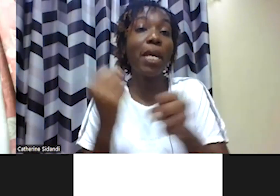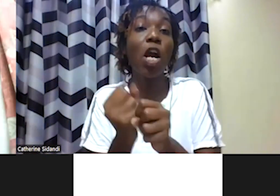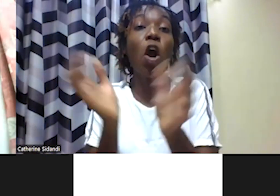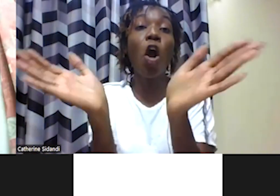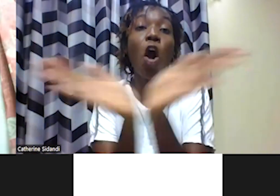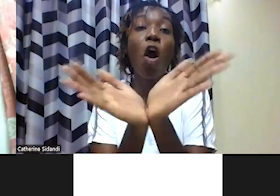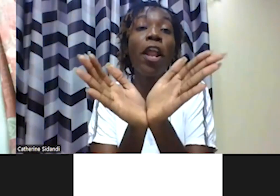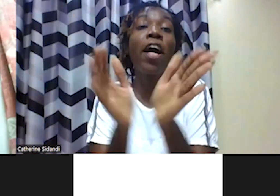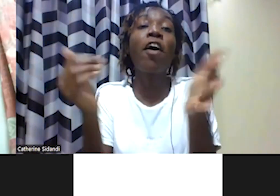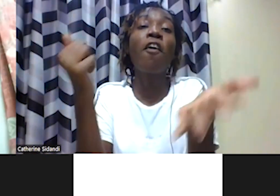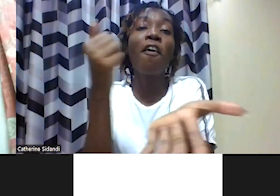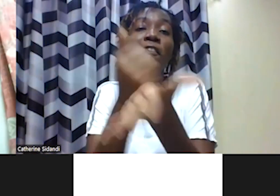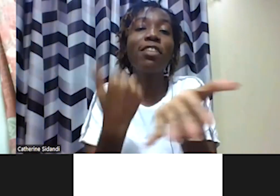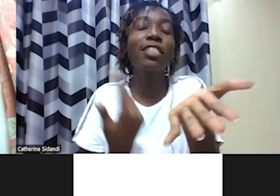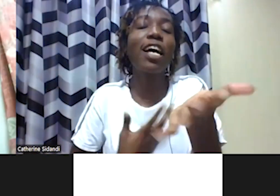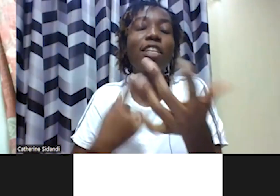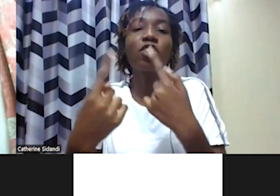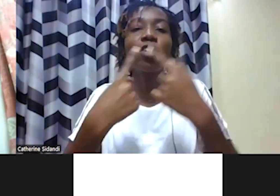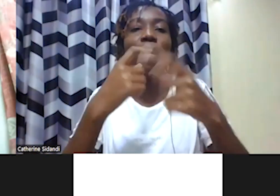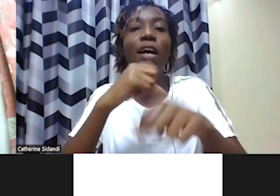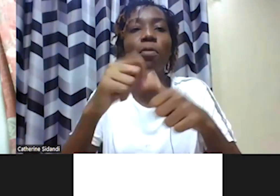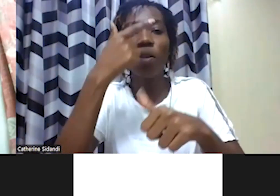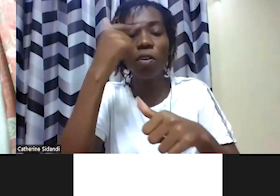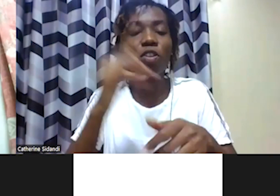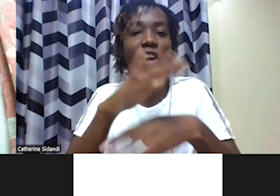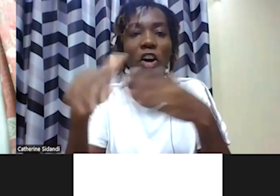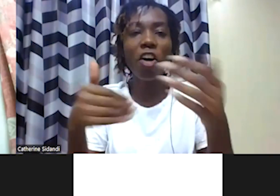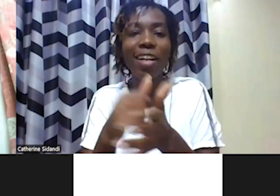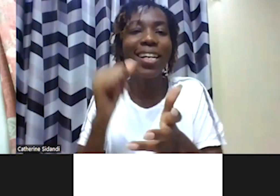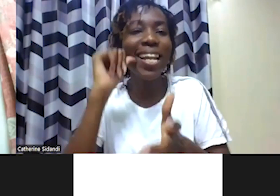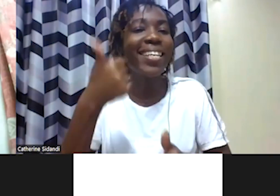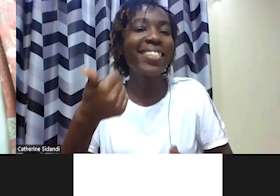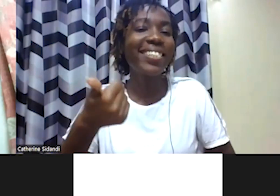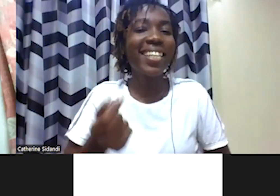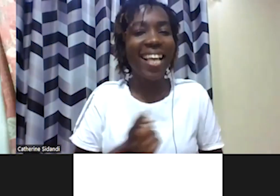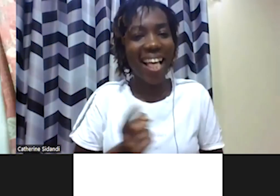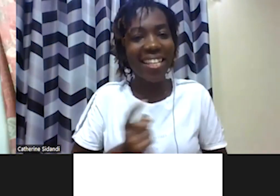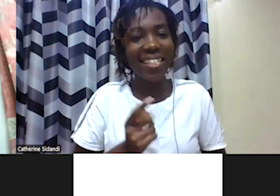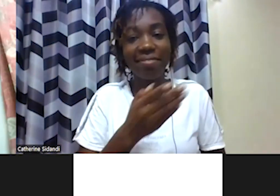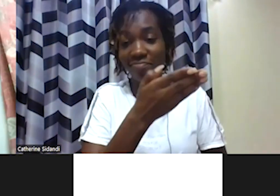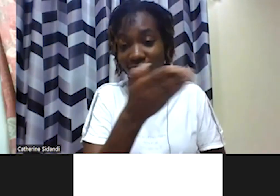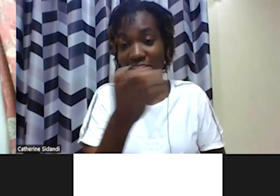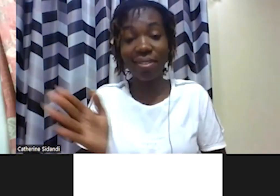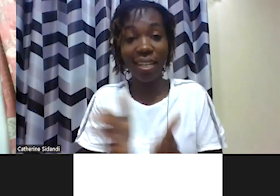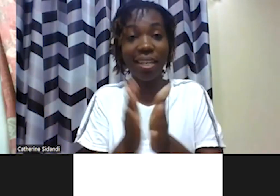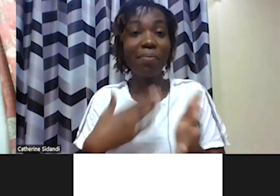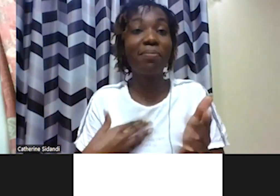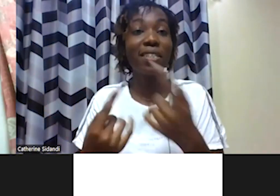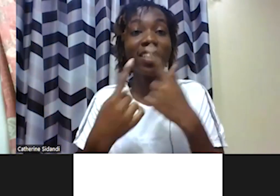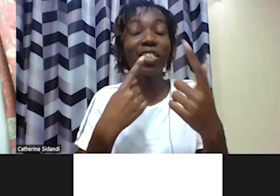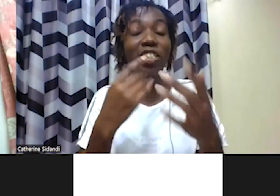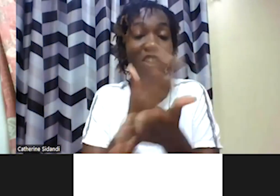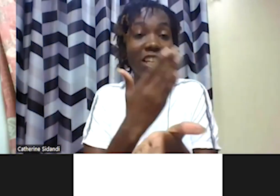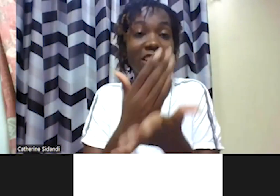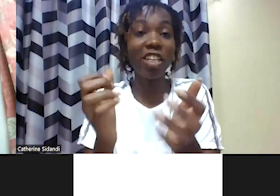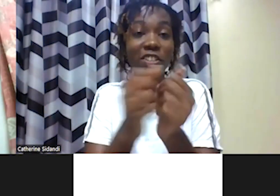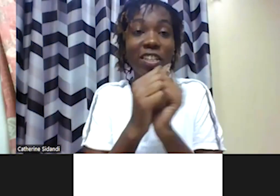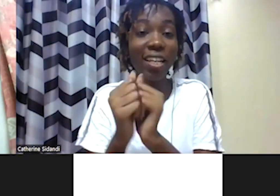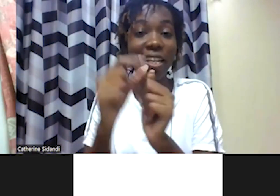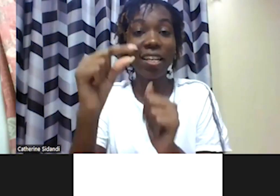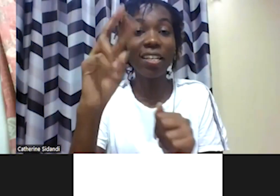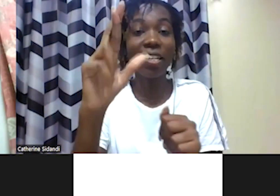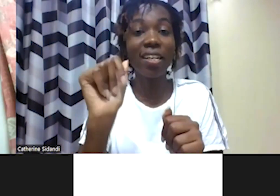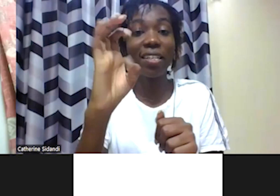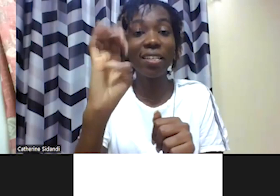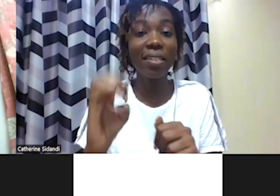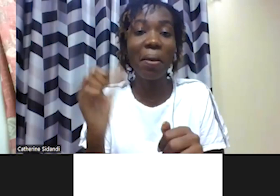office, which we were talking about, because we are all nice girls here. And I did share with Grace that there's a book I read,